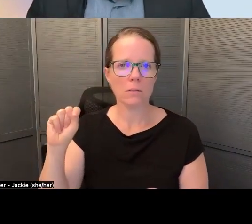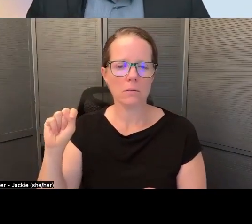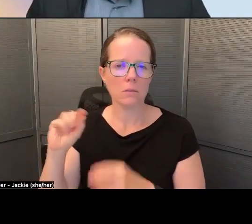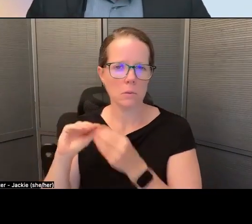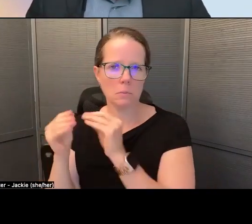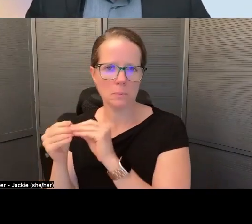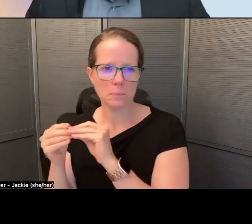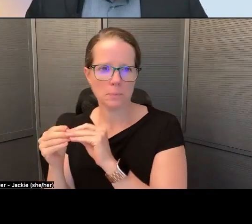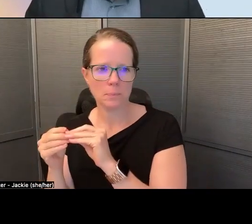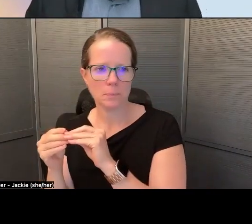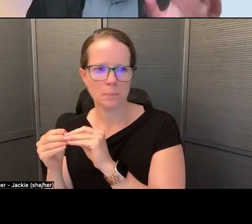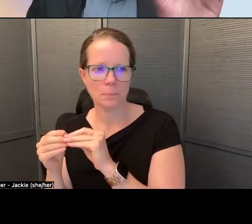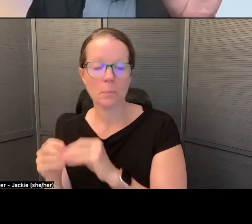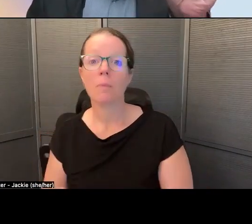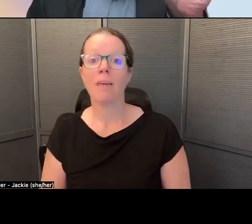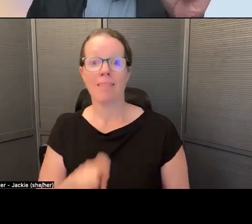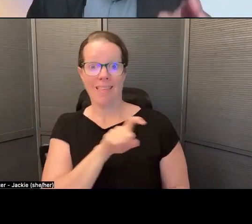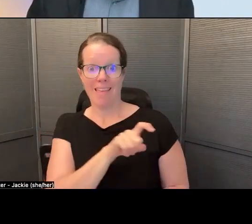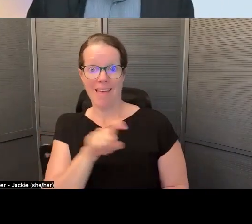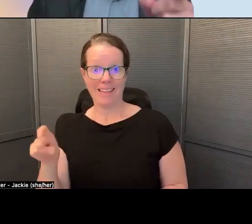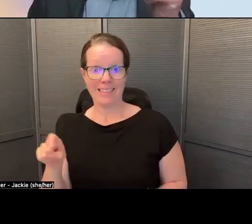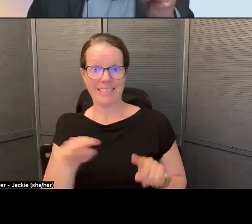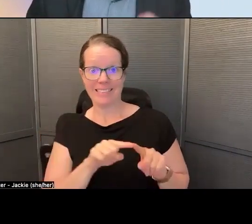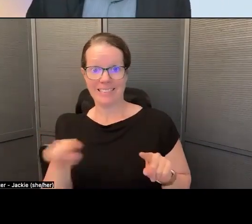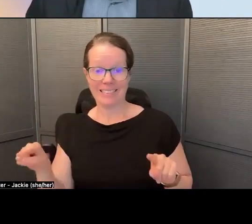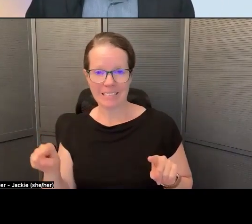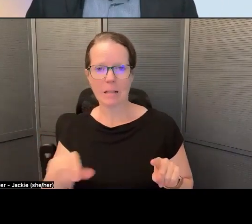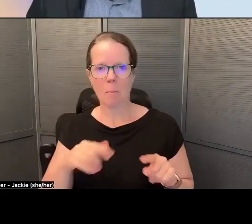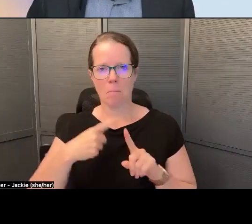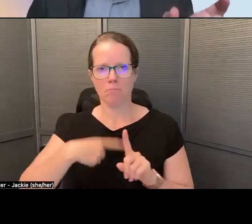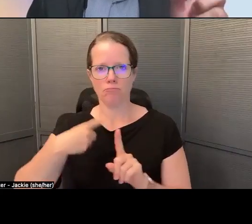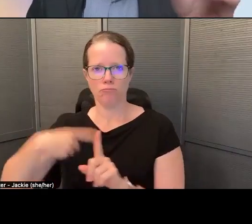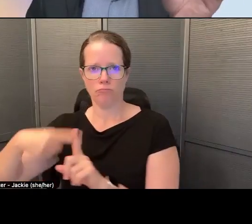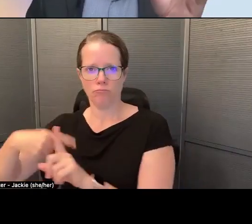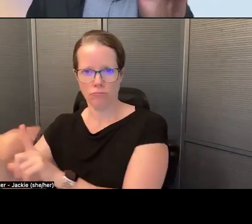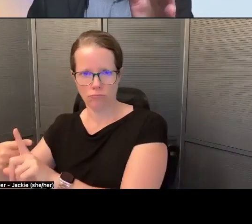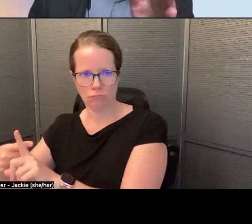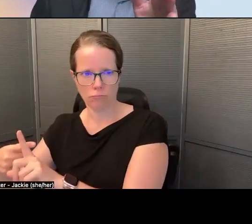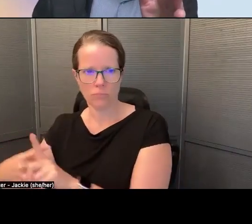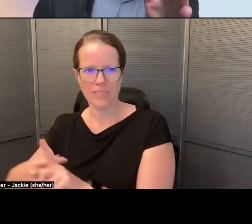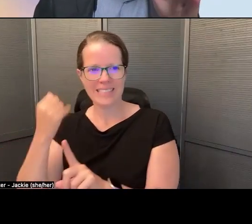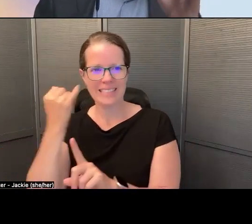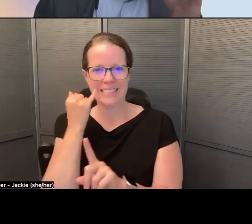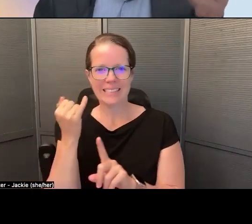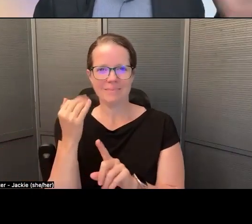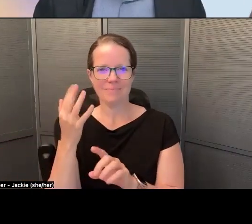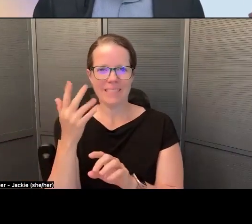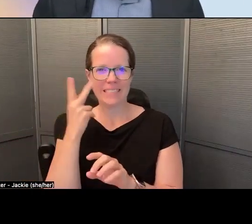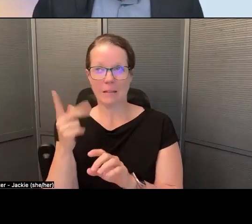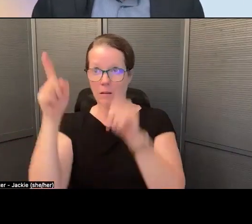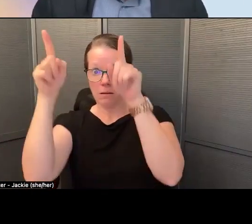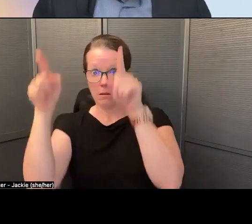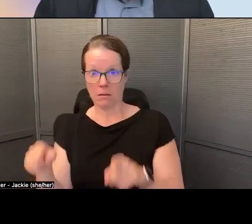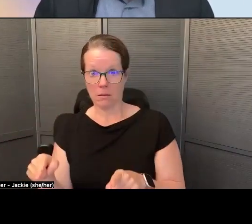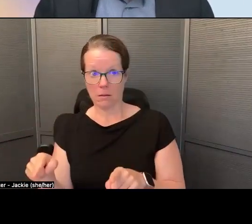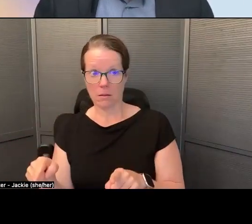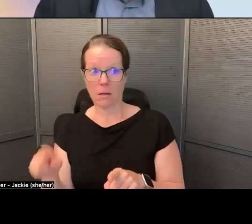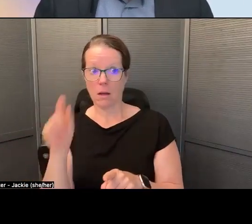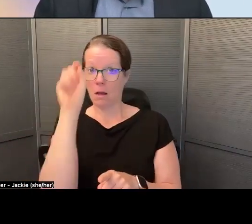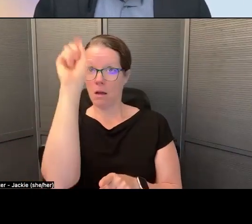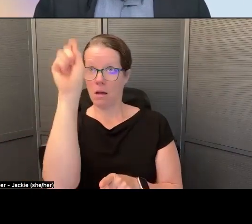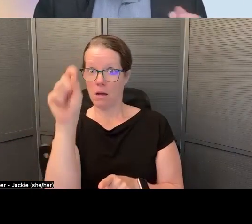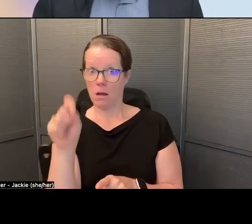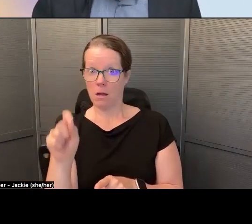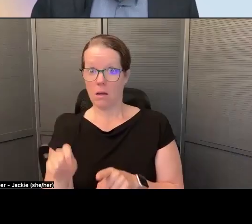x-axis here, and we've used these vertical lines to divide it up. Everything to the left of that dotted vertical line